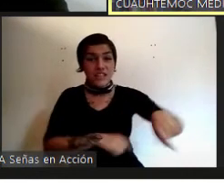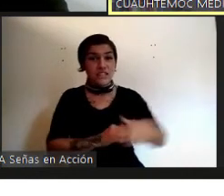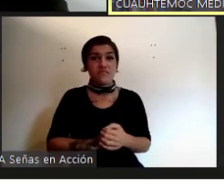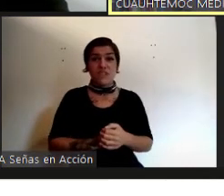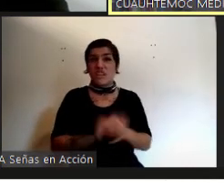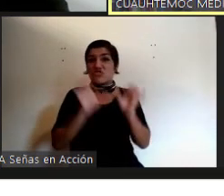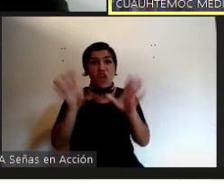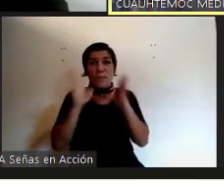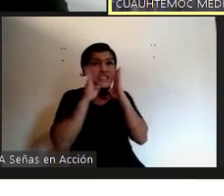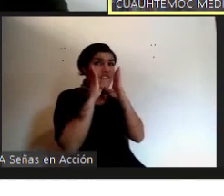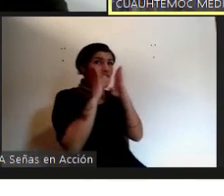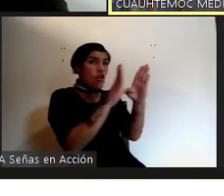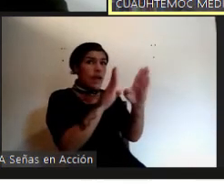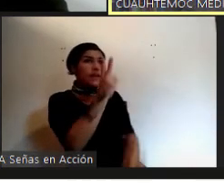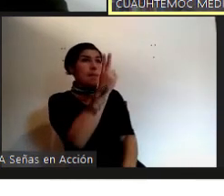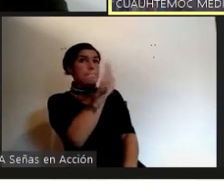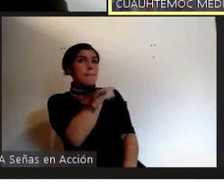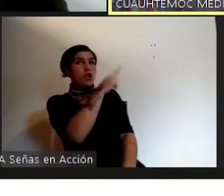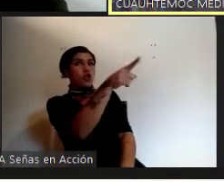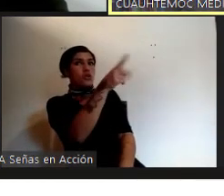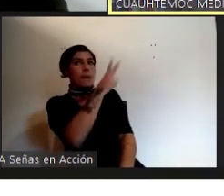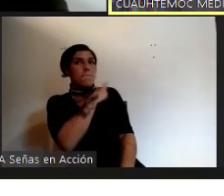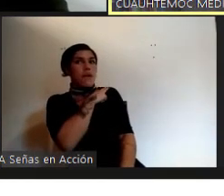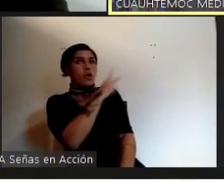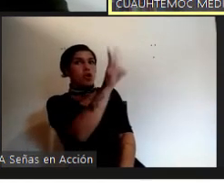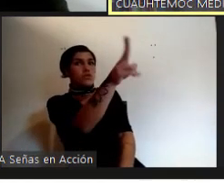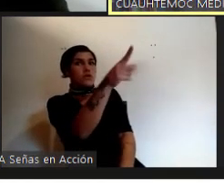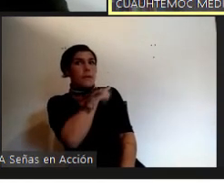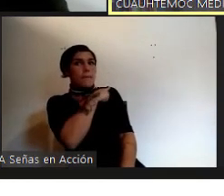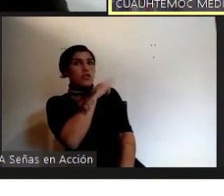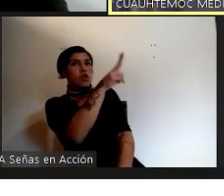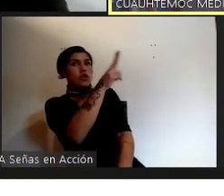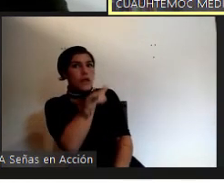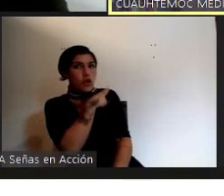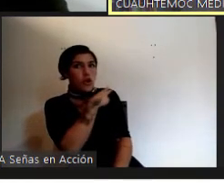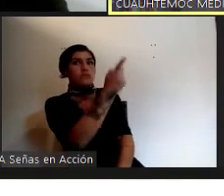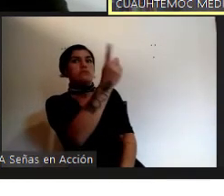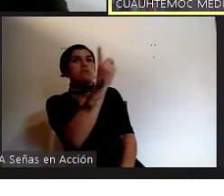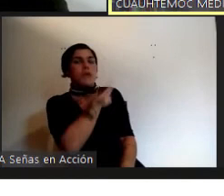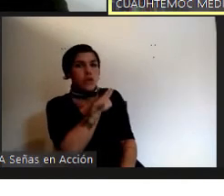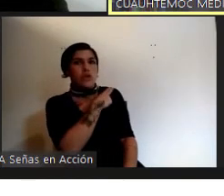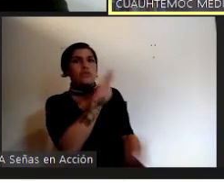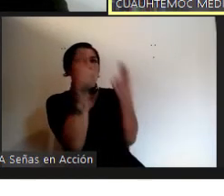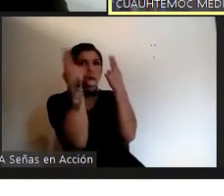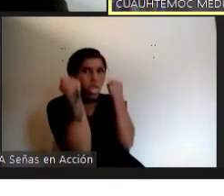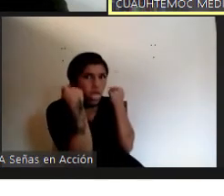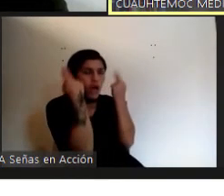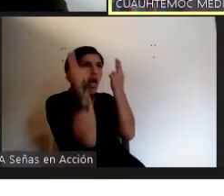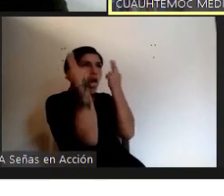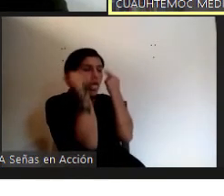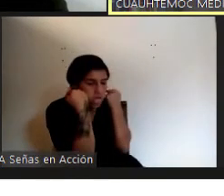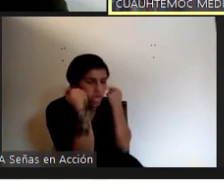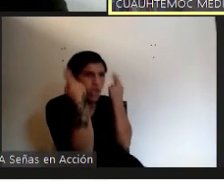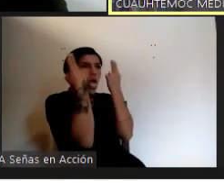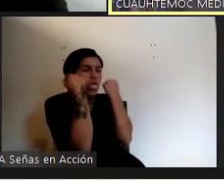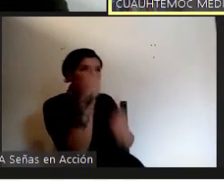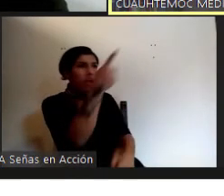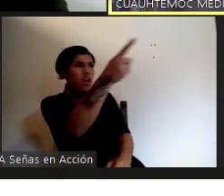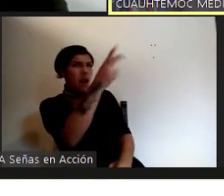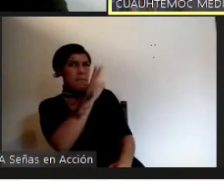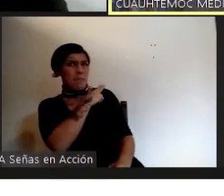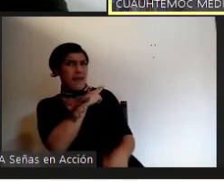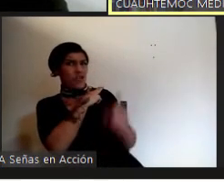a flood where the owners, those who know less about culture, have